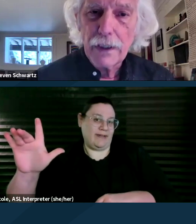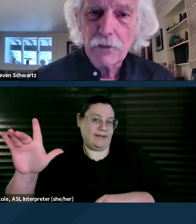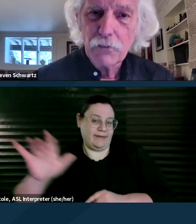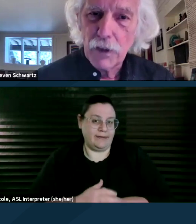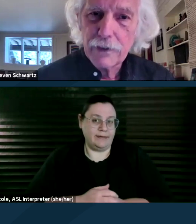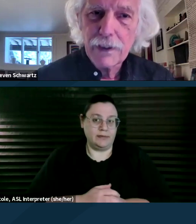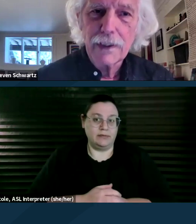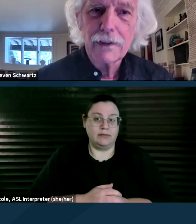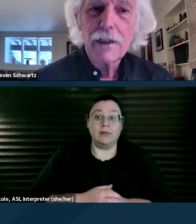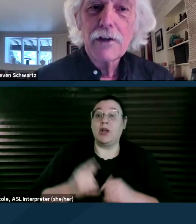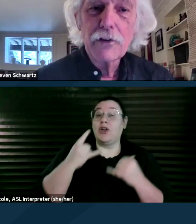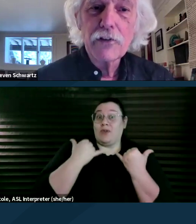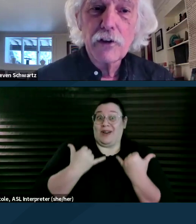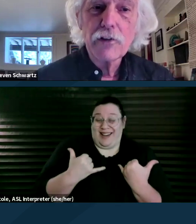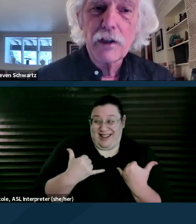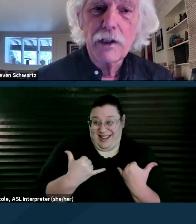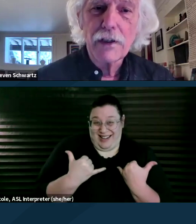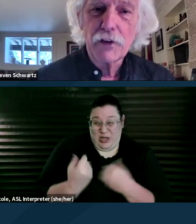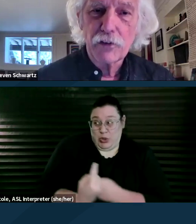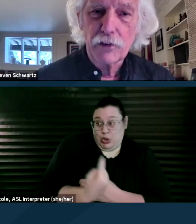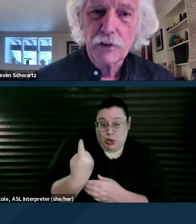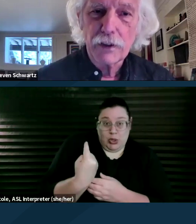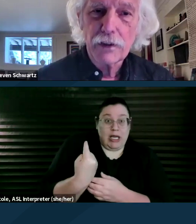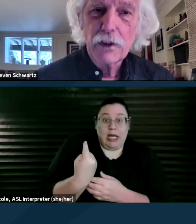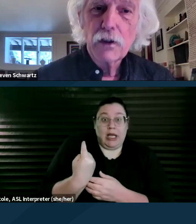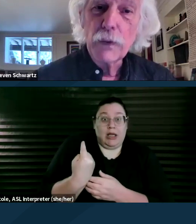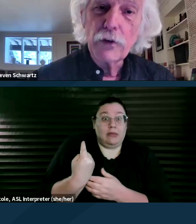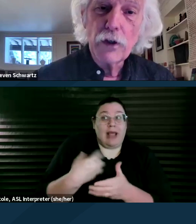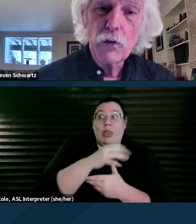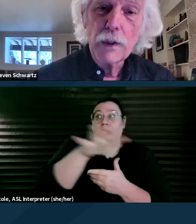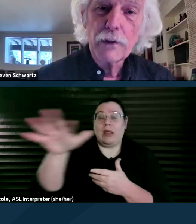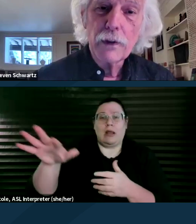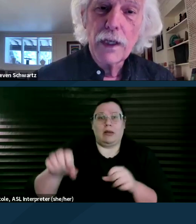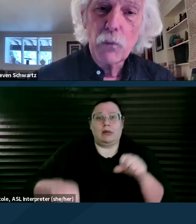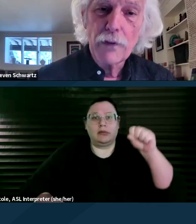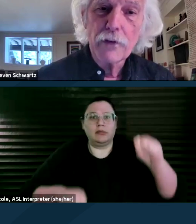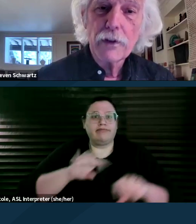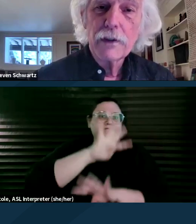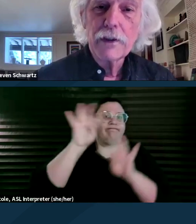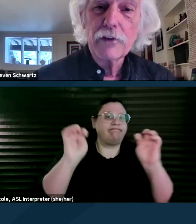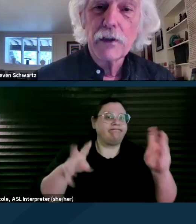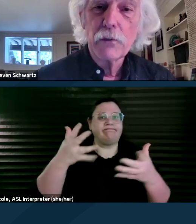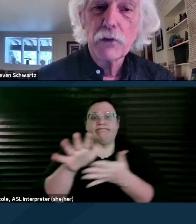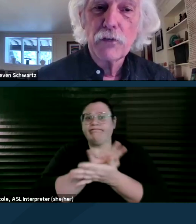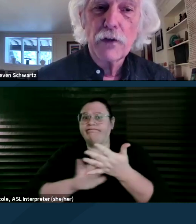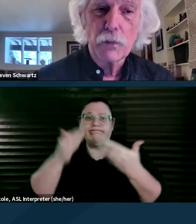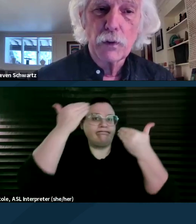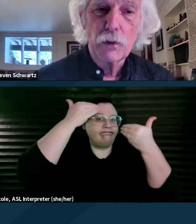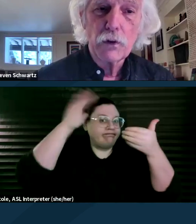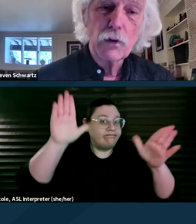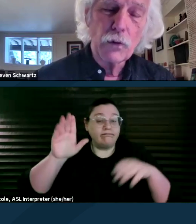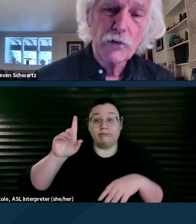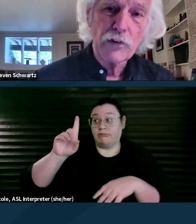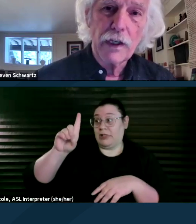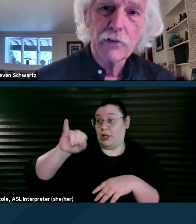for now, right today, there's just a lot of uncertainty. We don't know what and whether DOJ will defend the